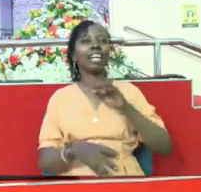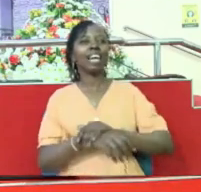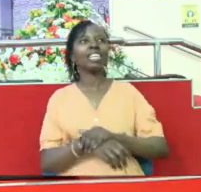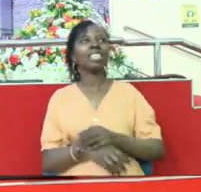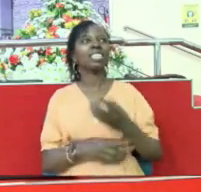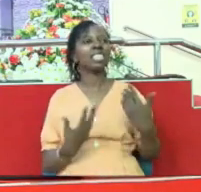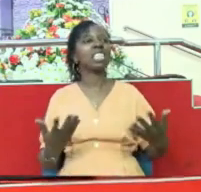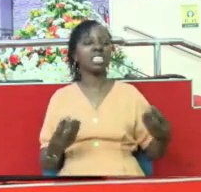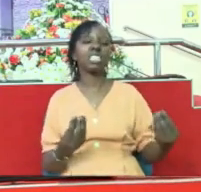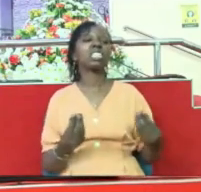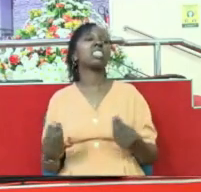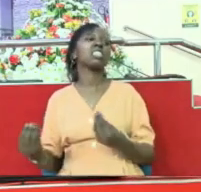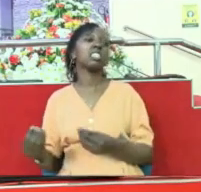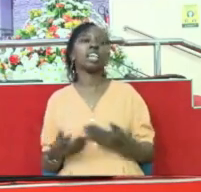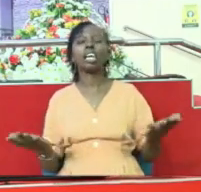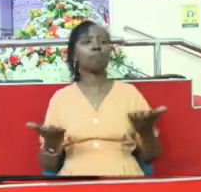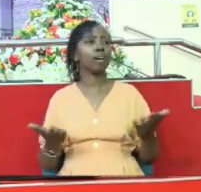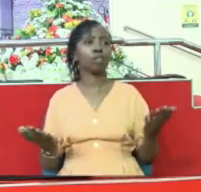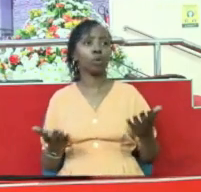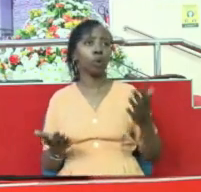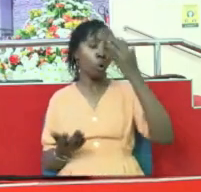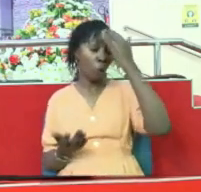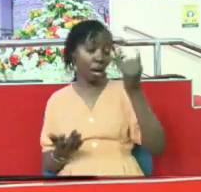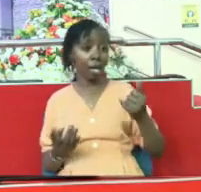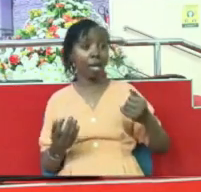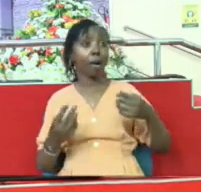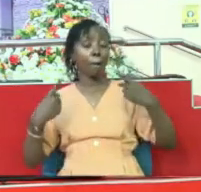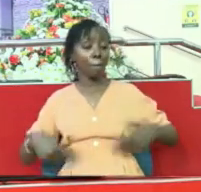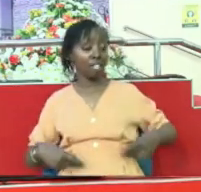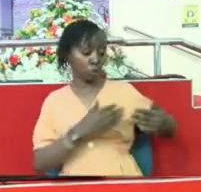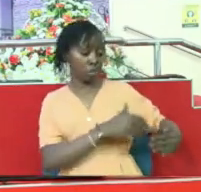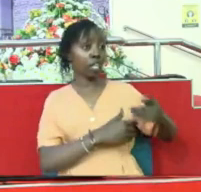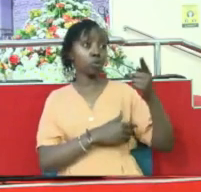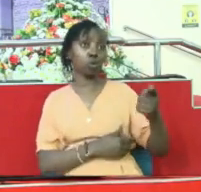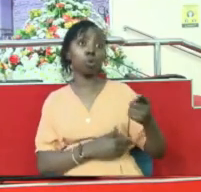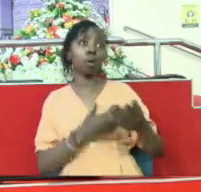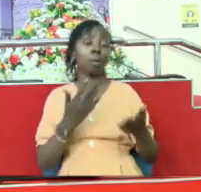anybody. The guy next to you, once I come below 40,